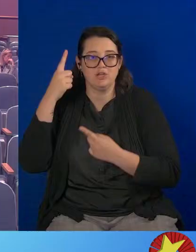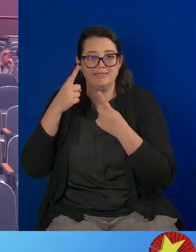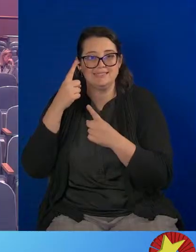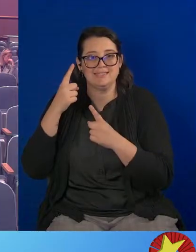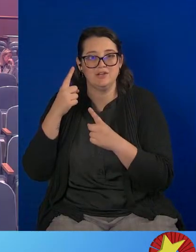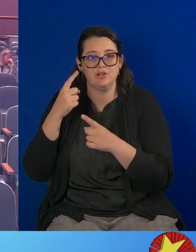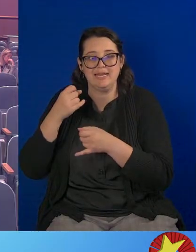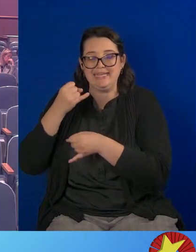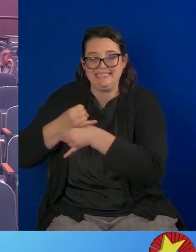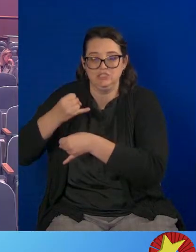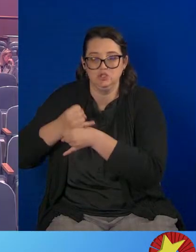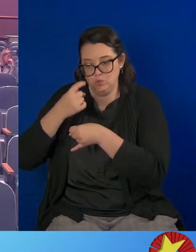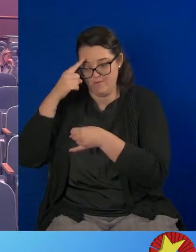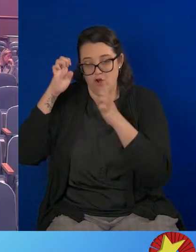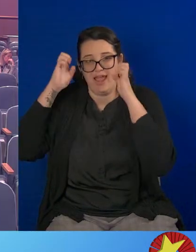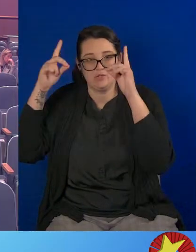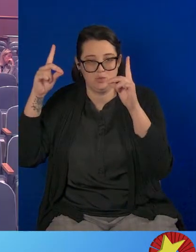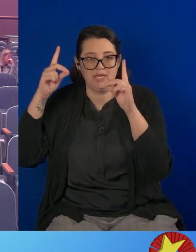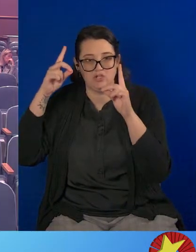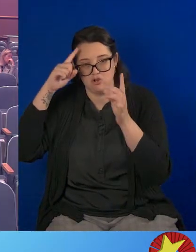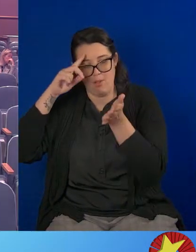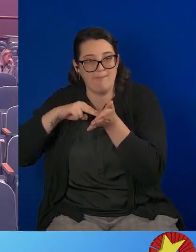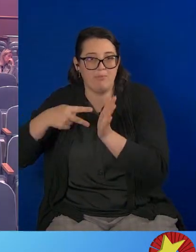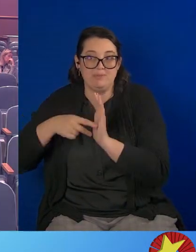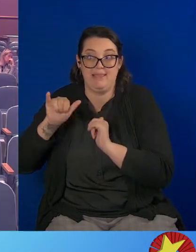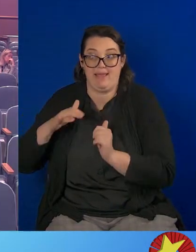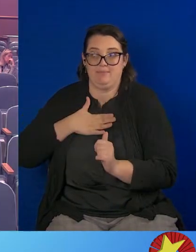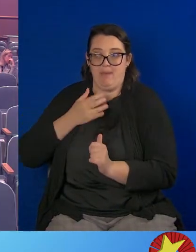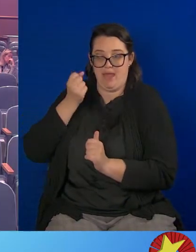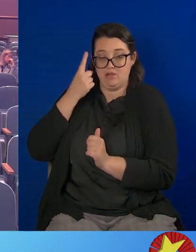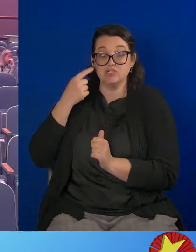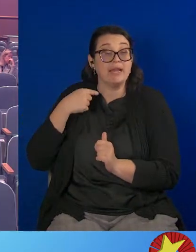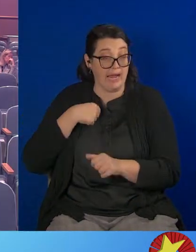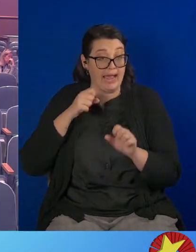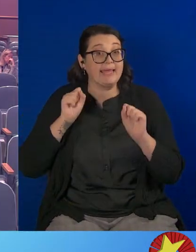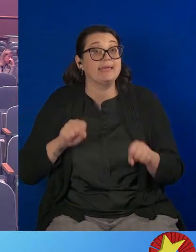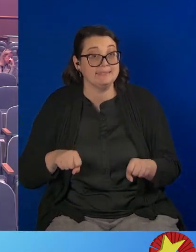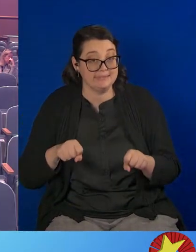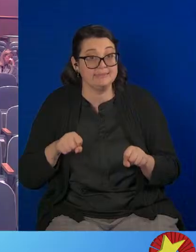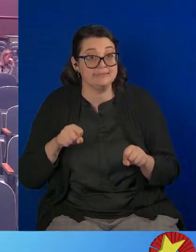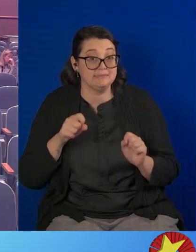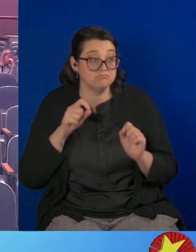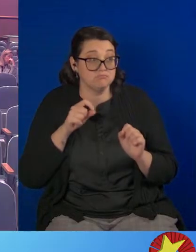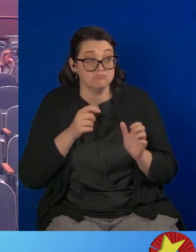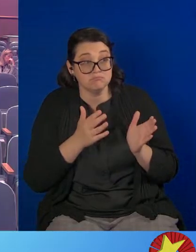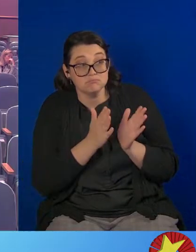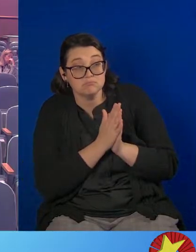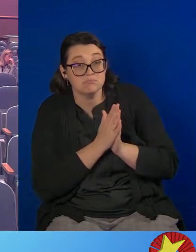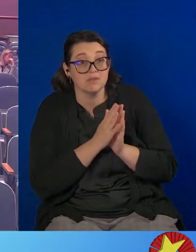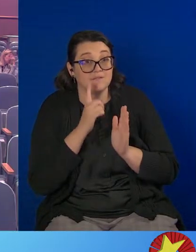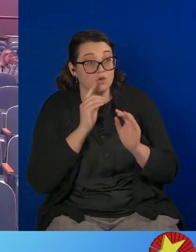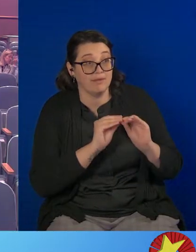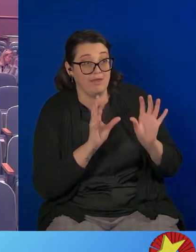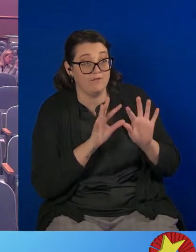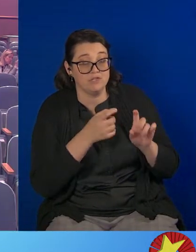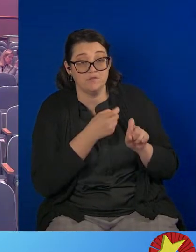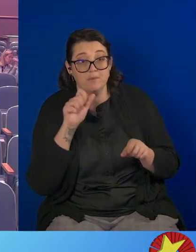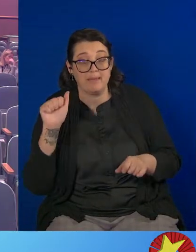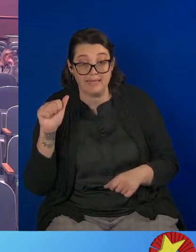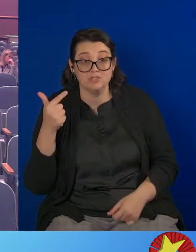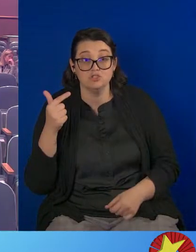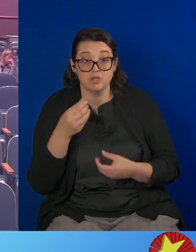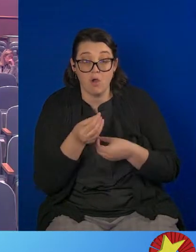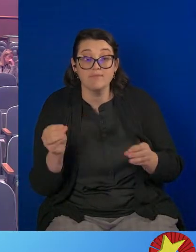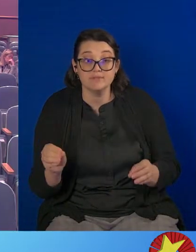educational purposes. That is my understanding. I can certainly seek clarification from the Attorney General's office.